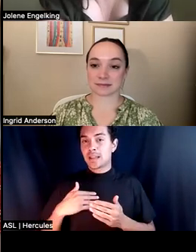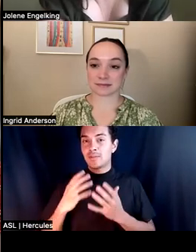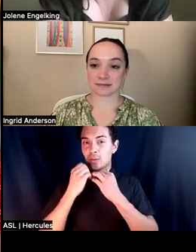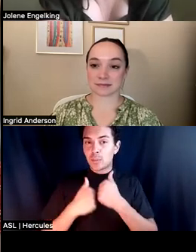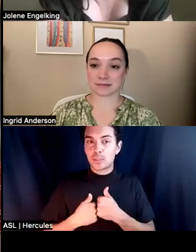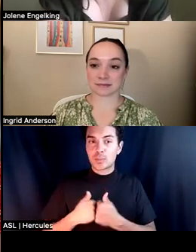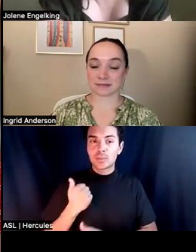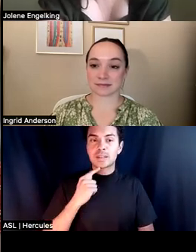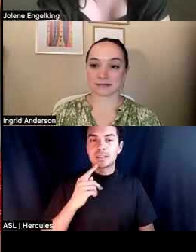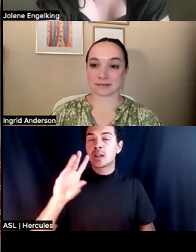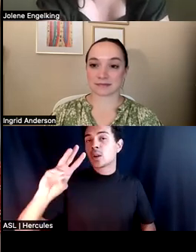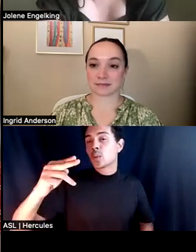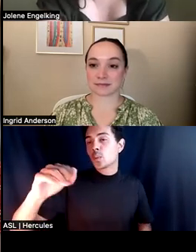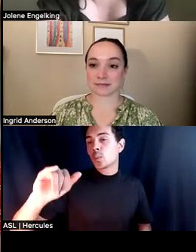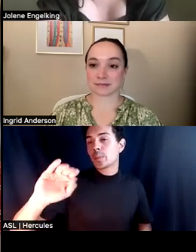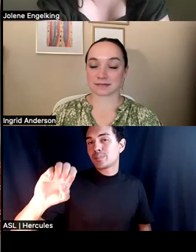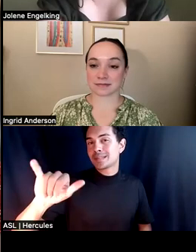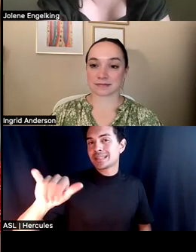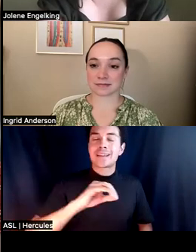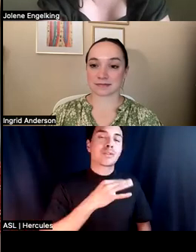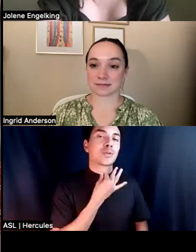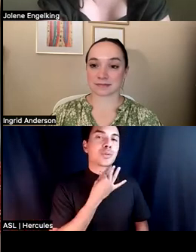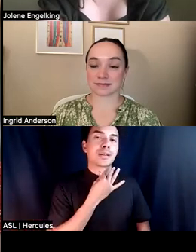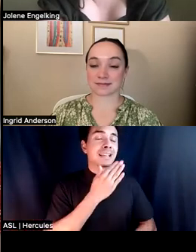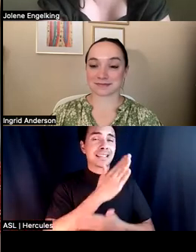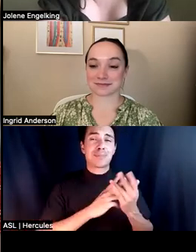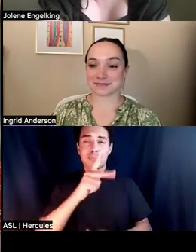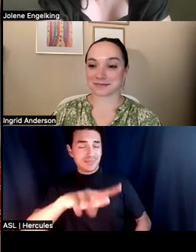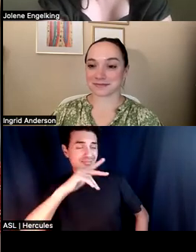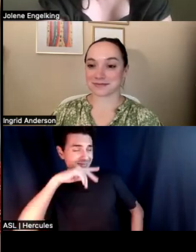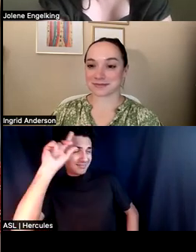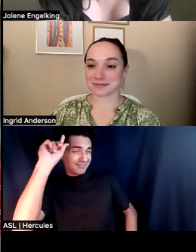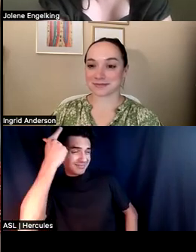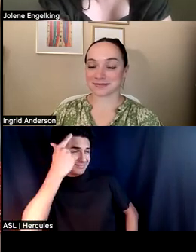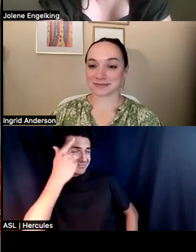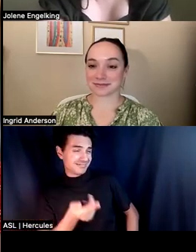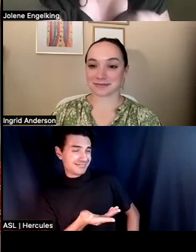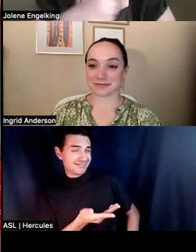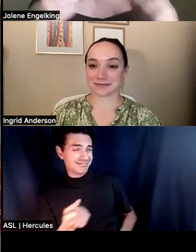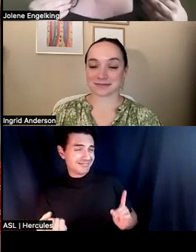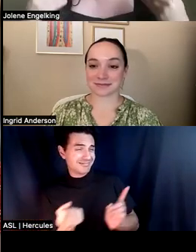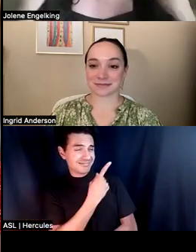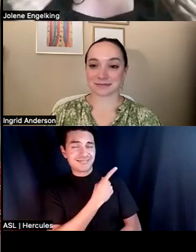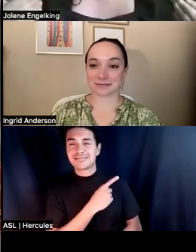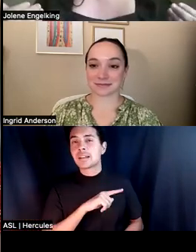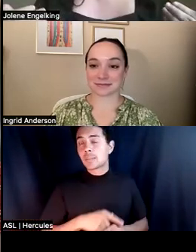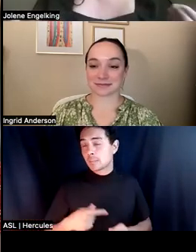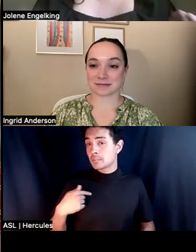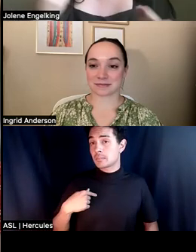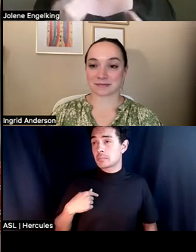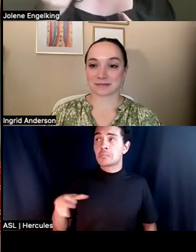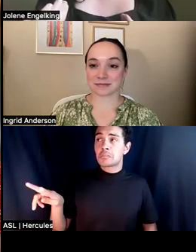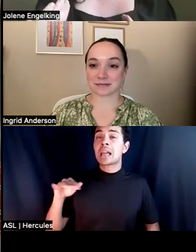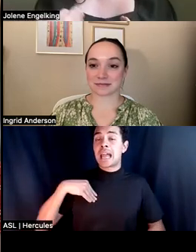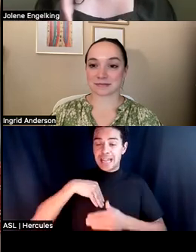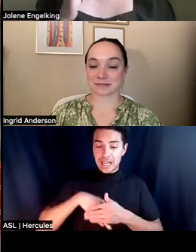and curiosity, which is some nonsense for some people, right? Like, it doesn't make sense for others, but those are those things that if I enter into space, I